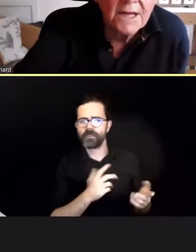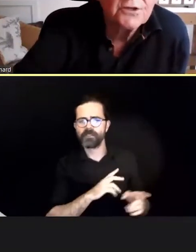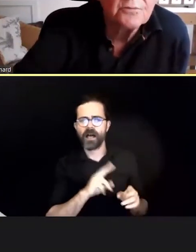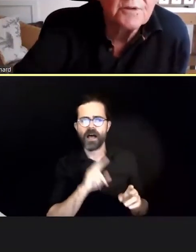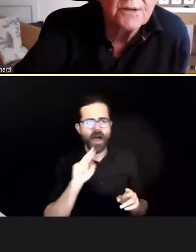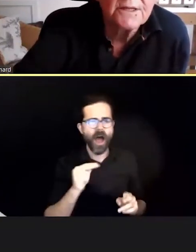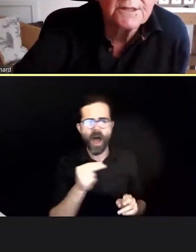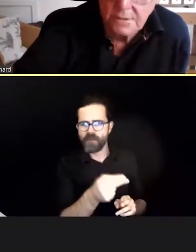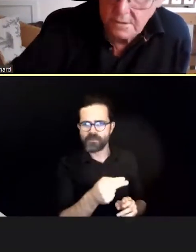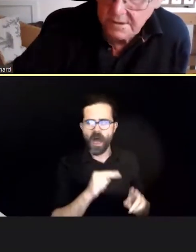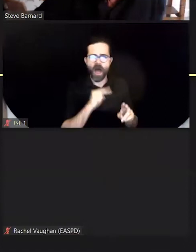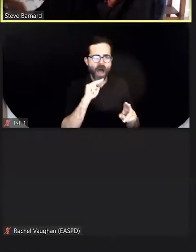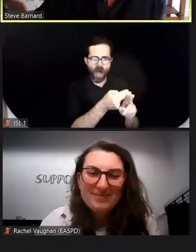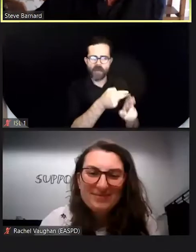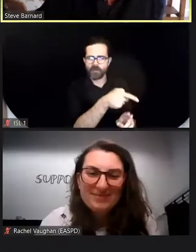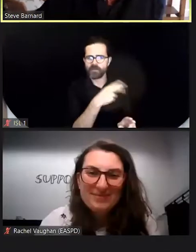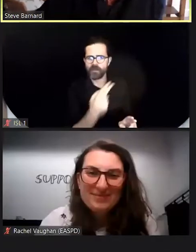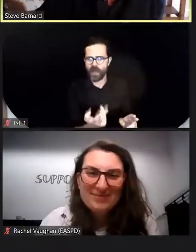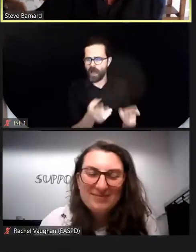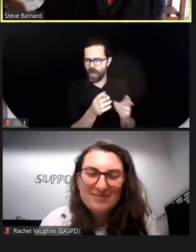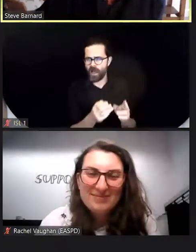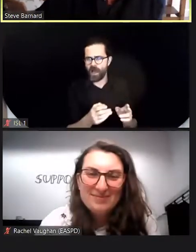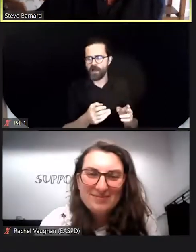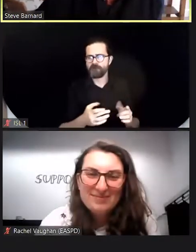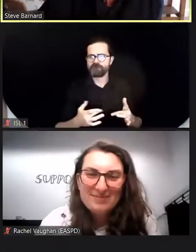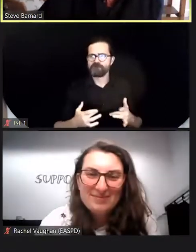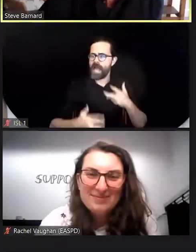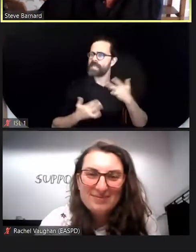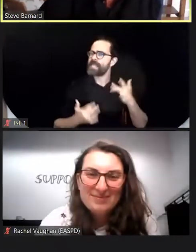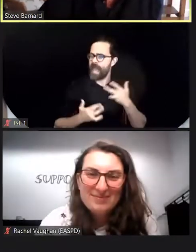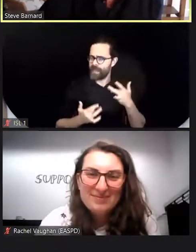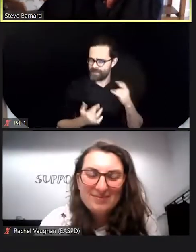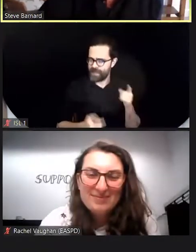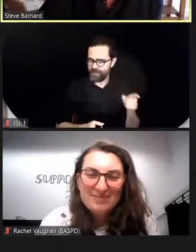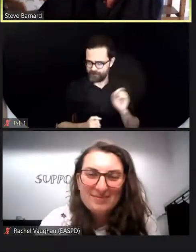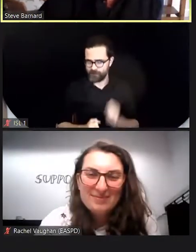That you'll be pleased. Oh, here we go again on the technology.